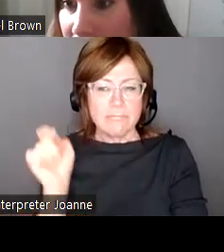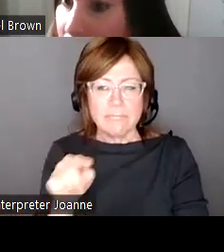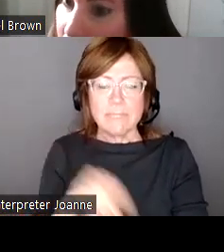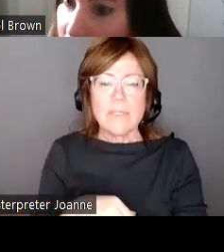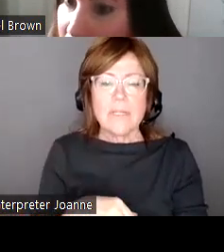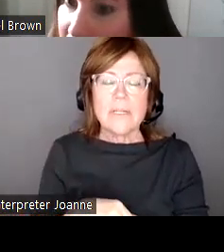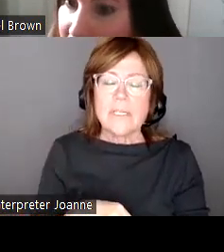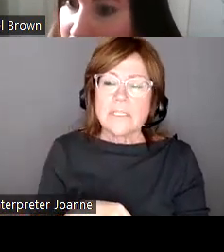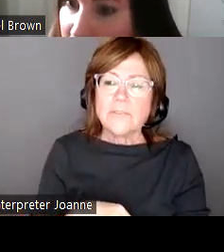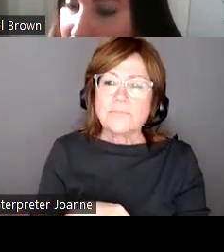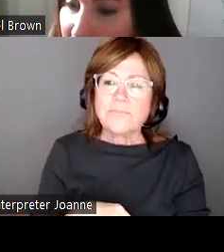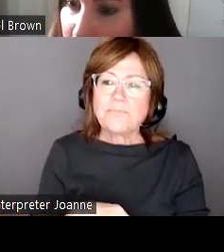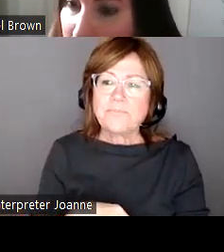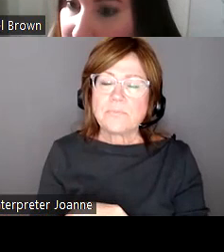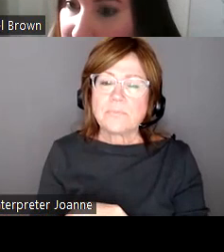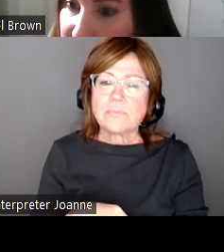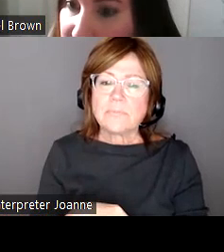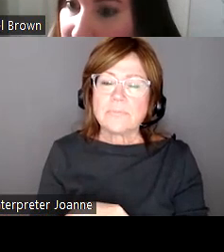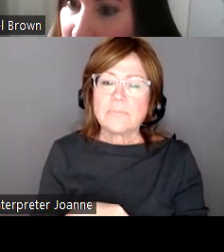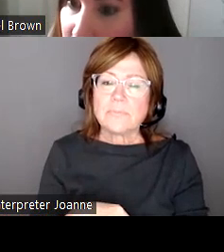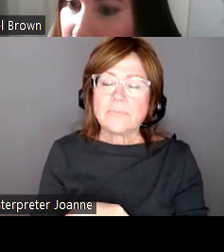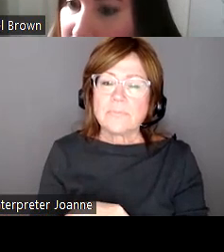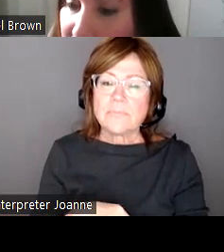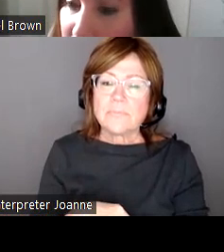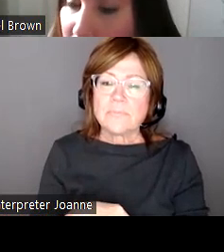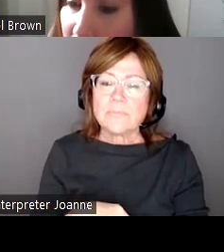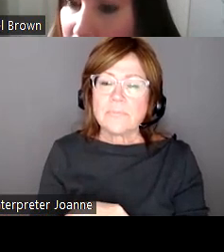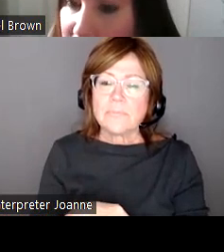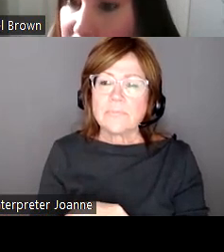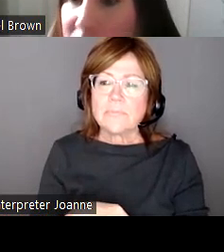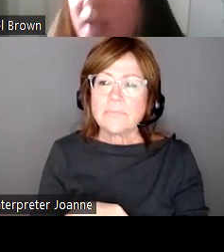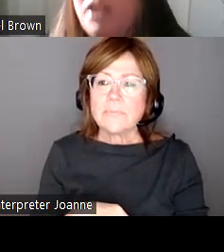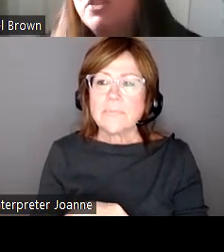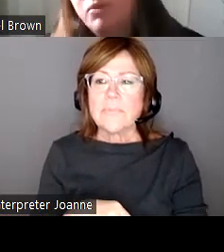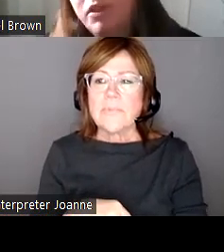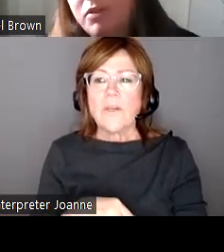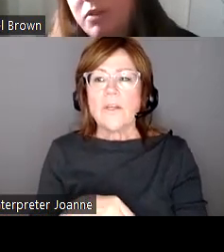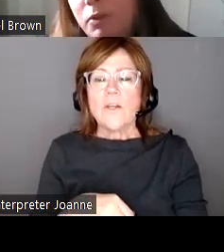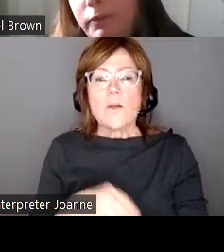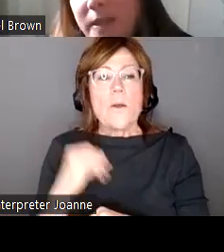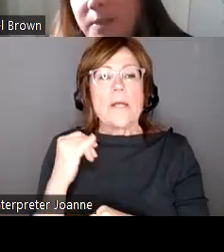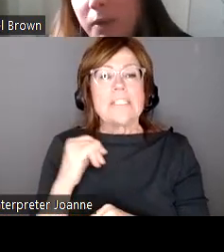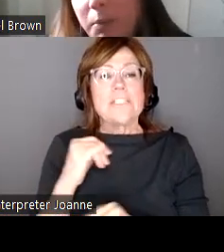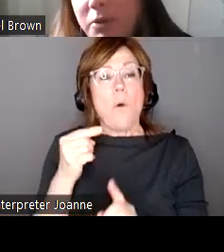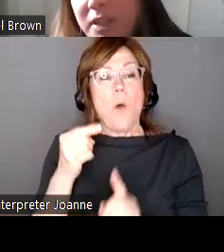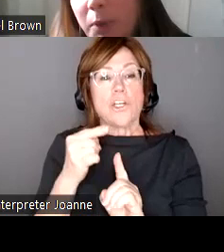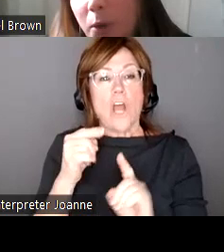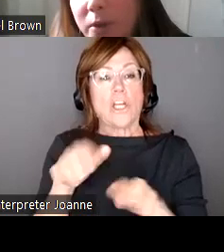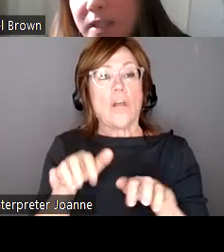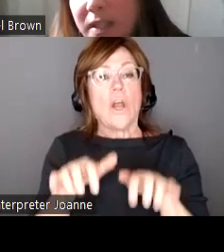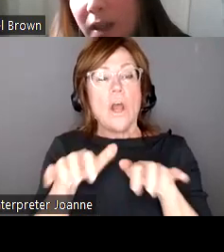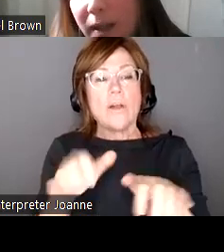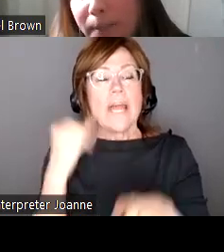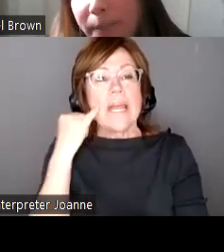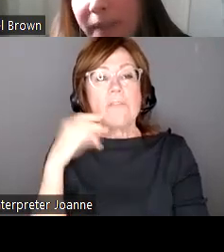about how important you think it is through setting your target audience? So when you do Facebook boosted